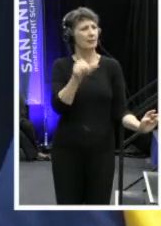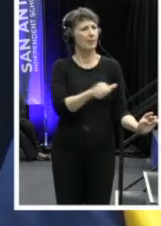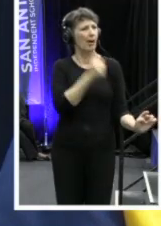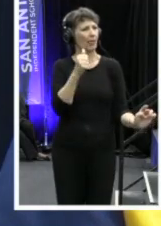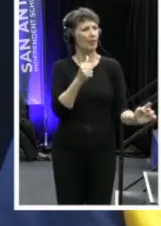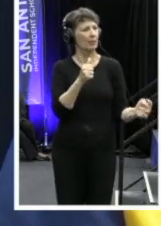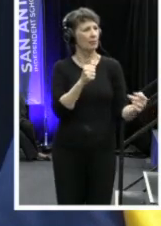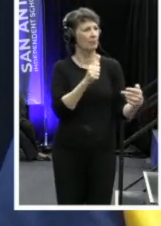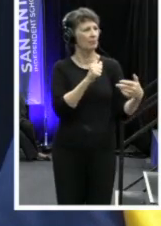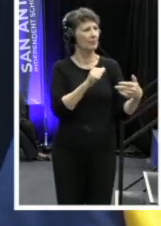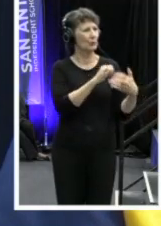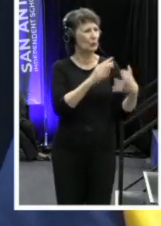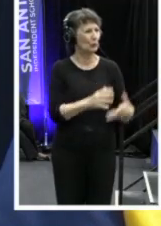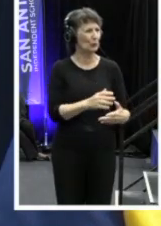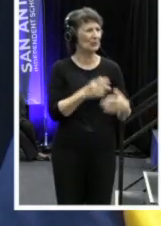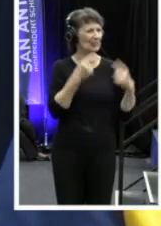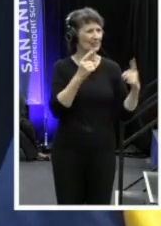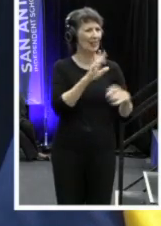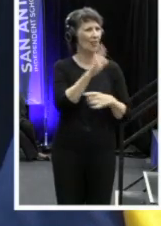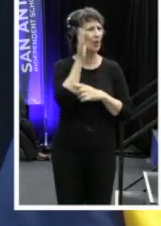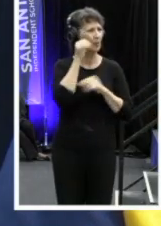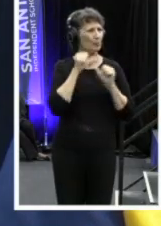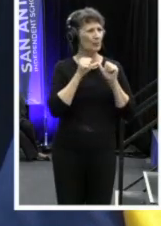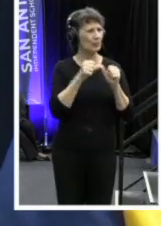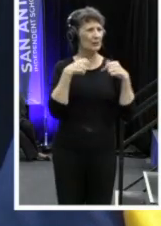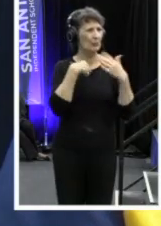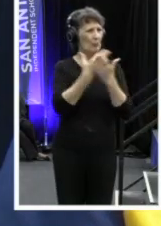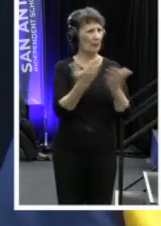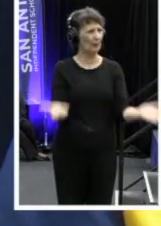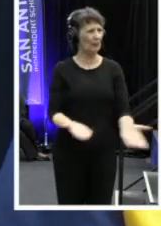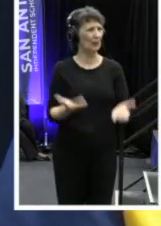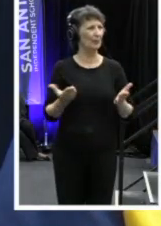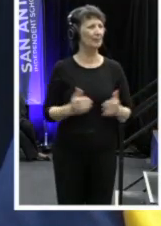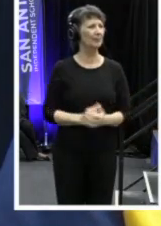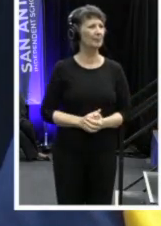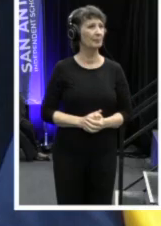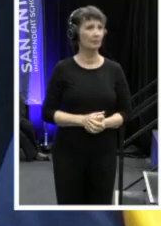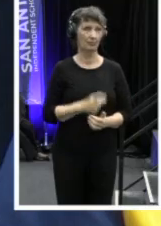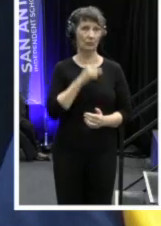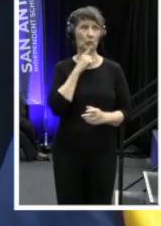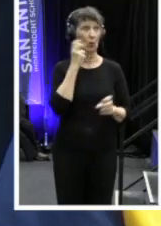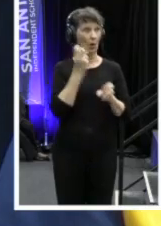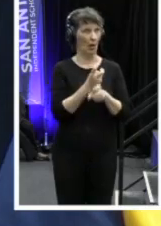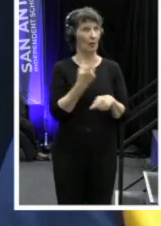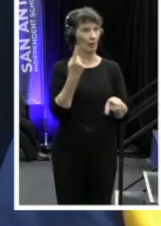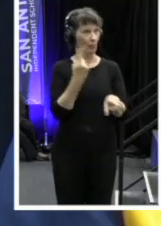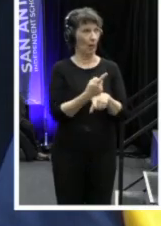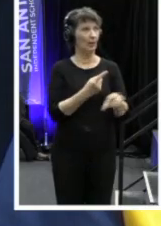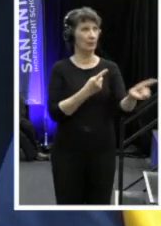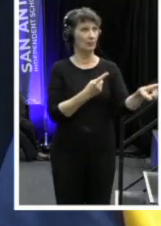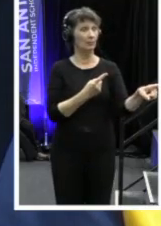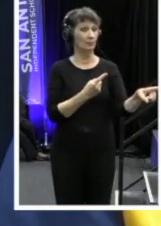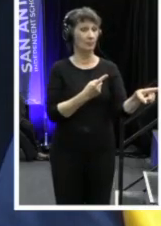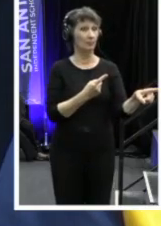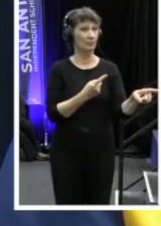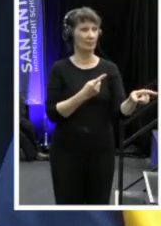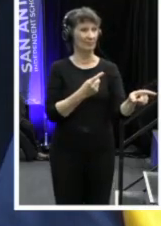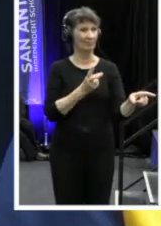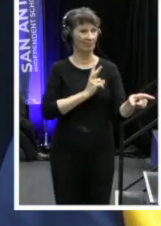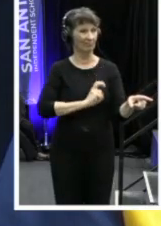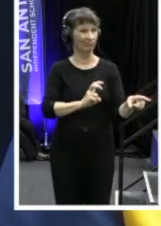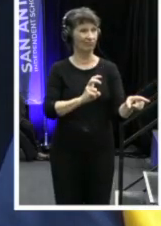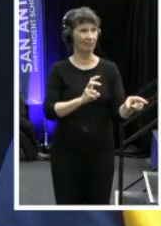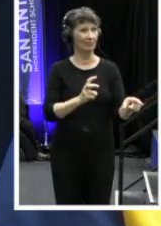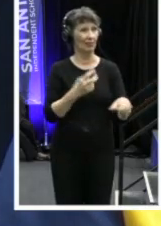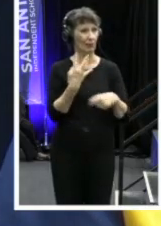success and their perseverance to make it here. It was hard, wasn't it? Your treacherous journey here?